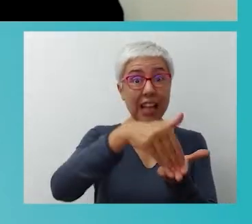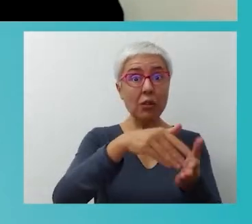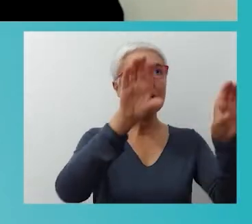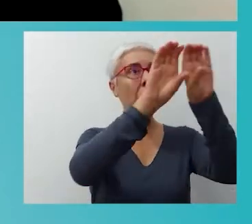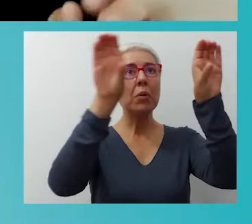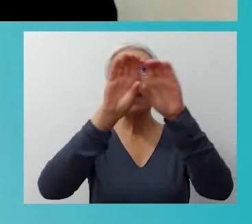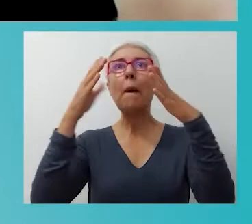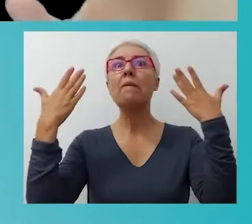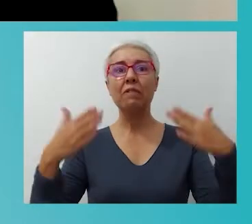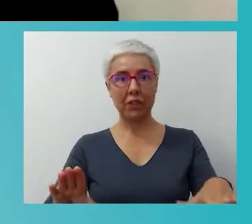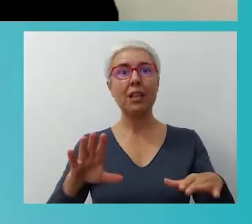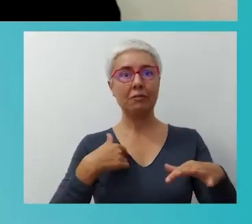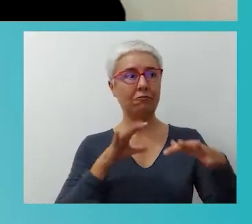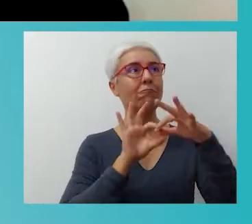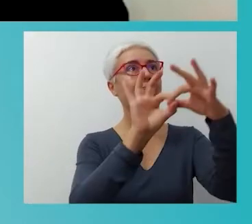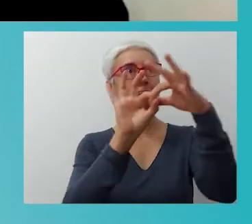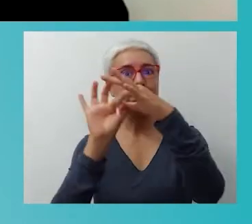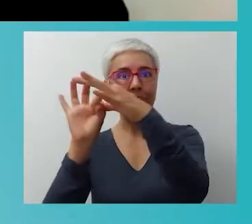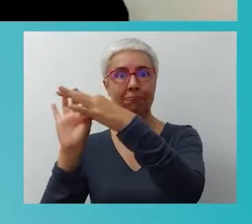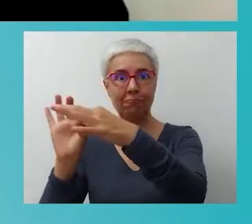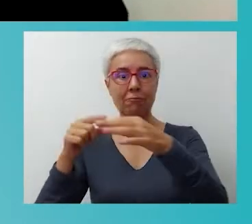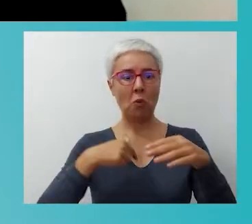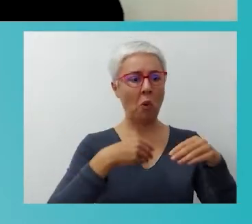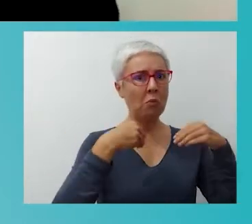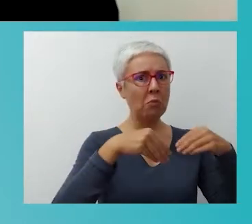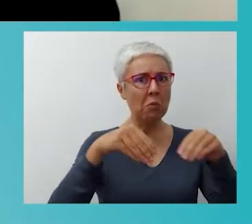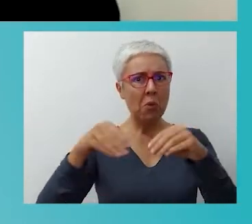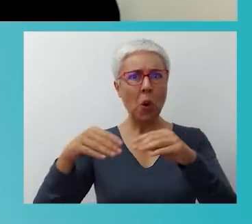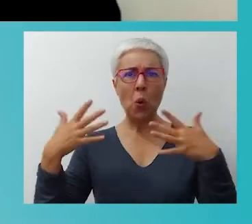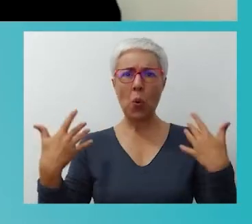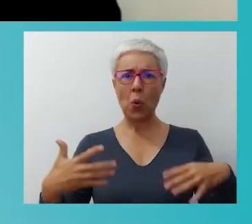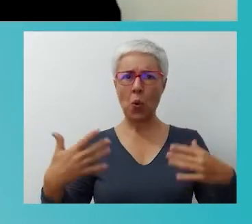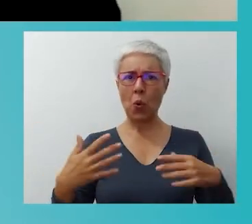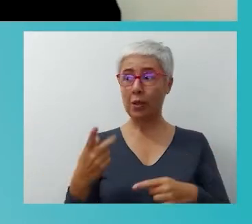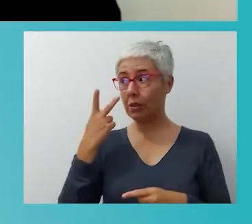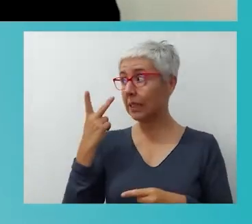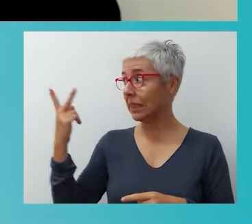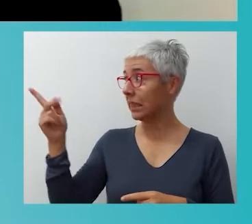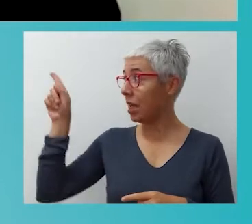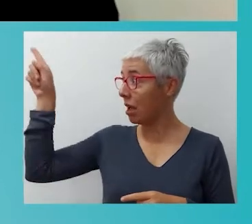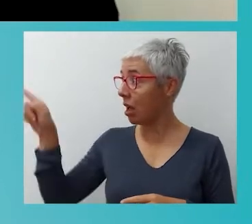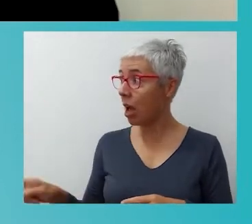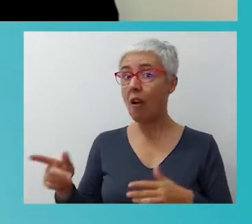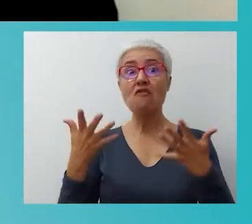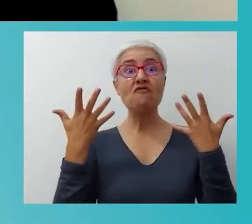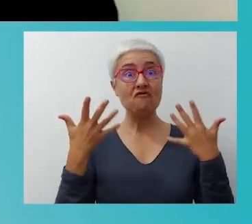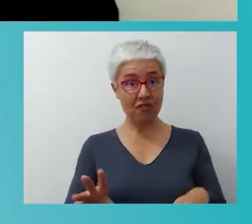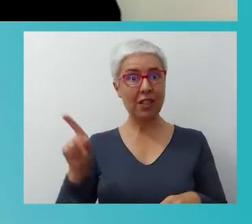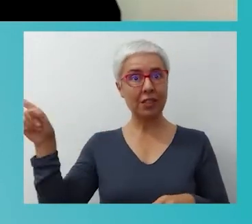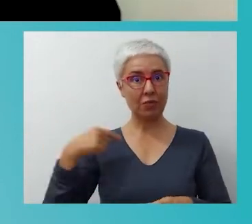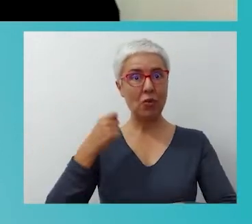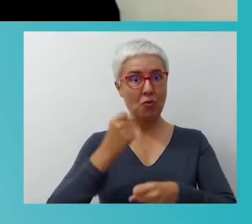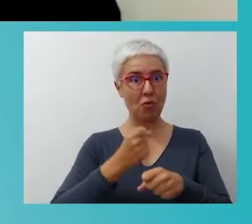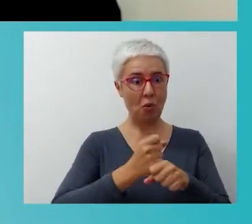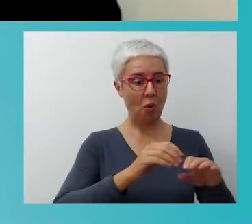cities. The market is growing, and also our sales. We are already working with big companies like Decathlon, Safir, Ulma,